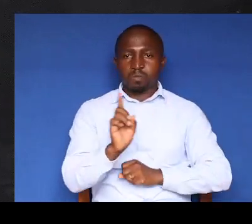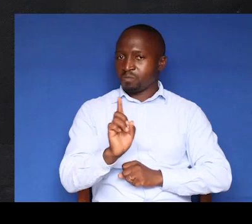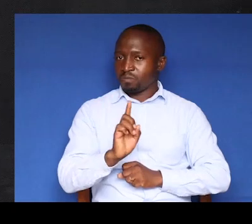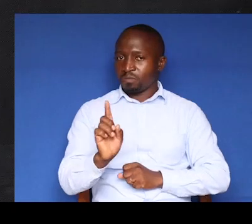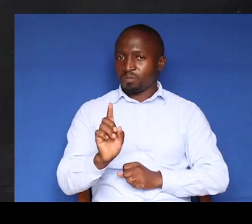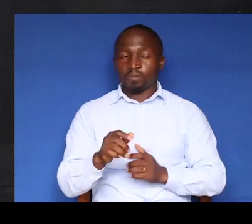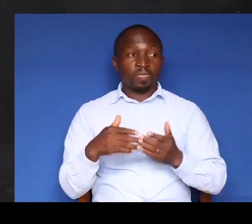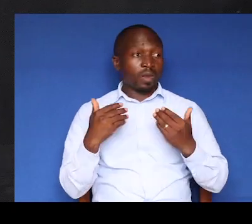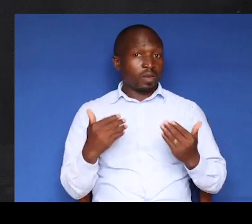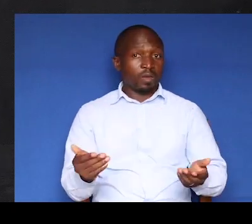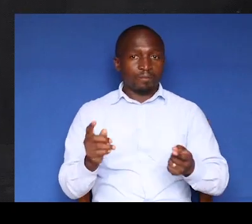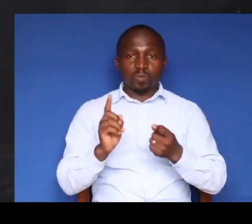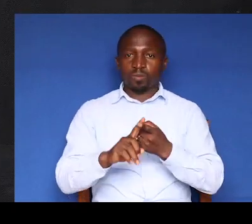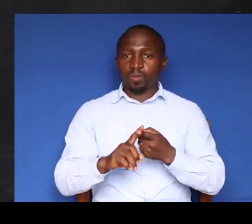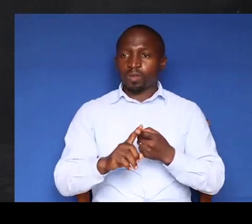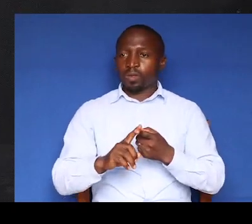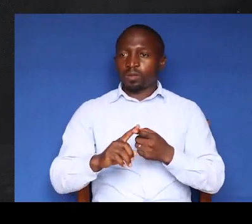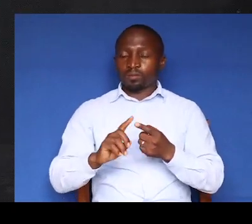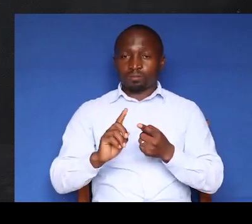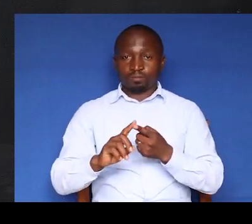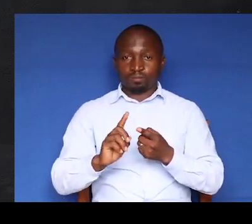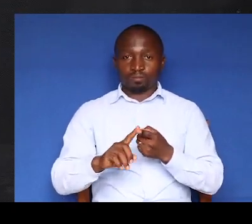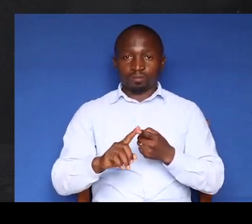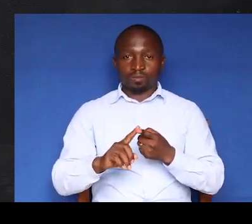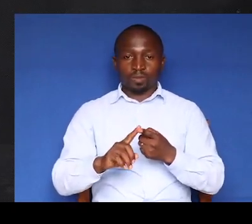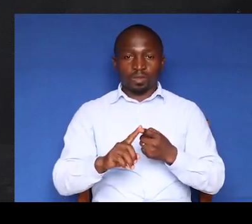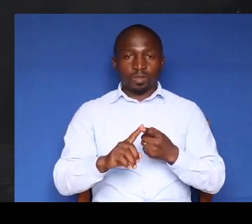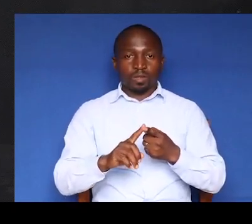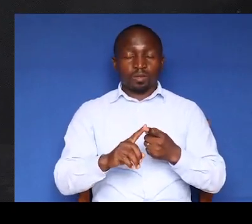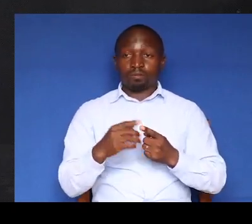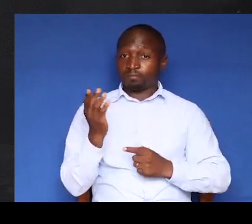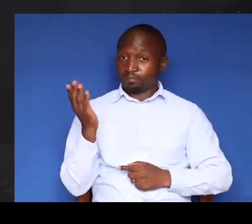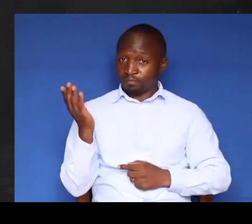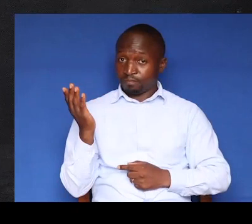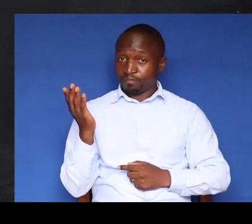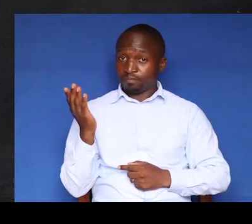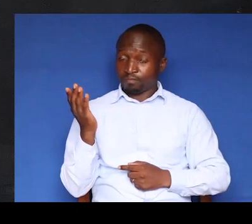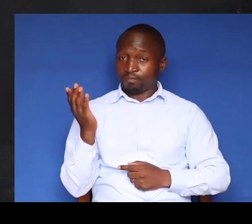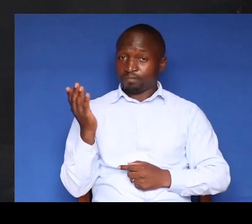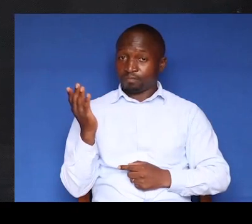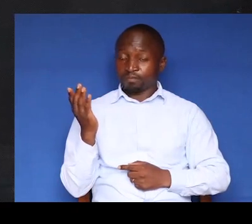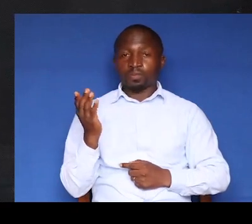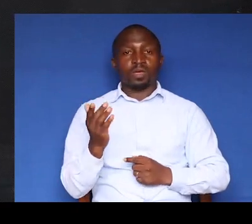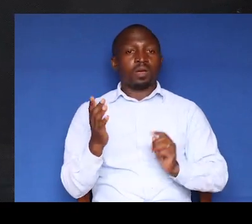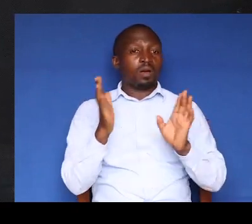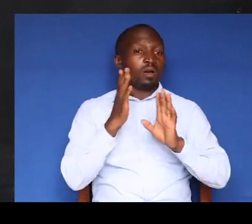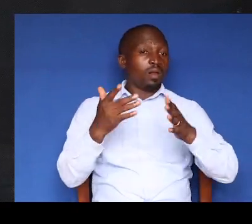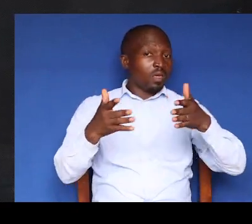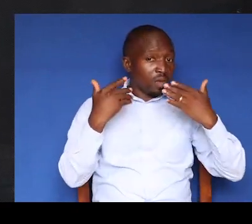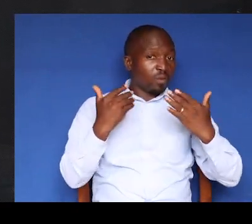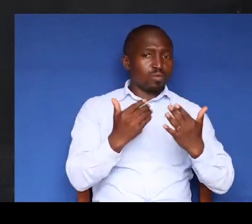Thus, the influence of climate of river regime, the influence of climate on a river regime,